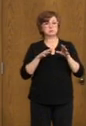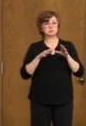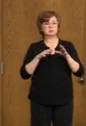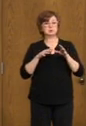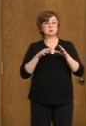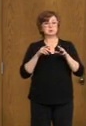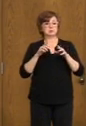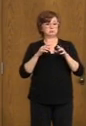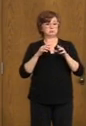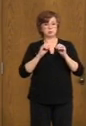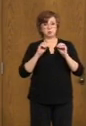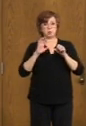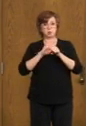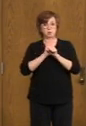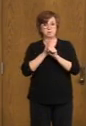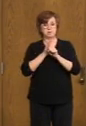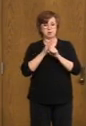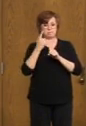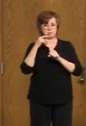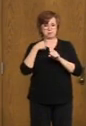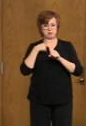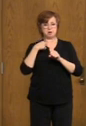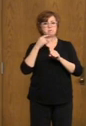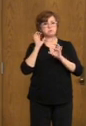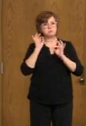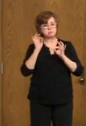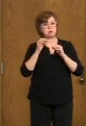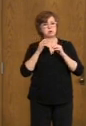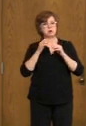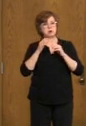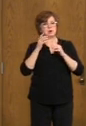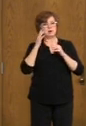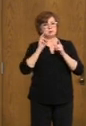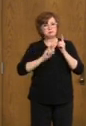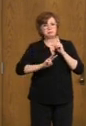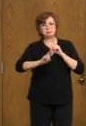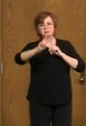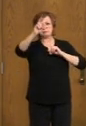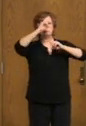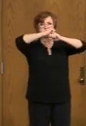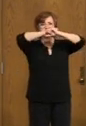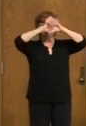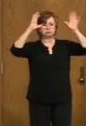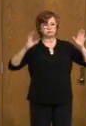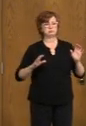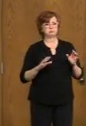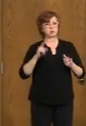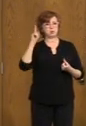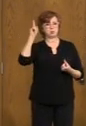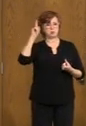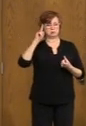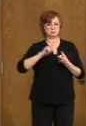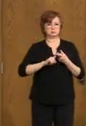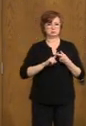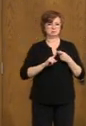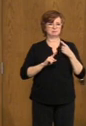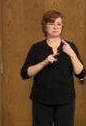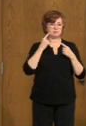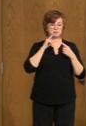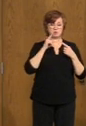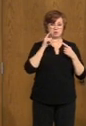I think, when we could have a little more open conversation about what the future looks like for Saskatchewan. So two things on that. That